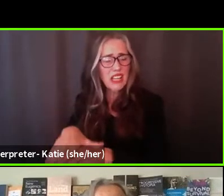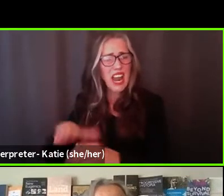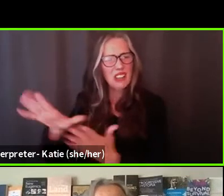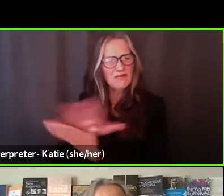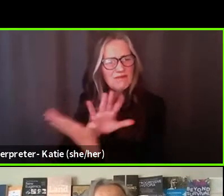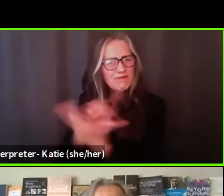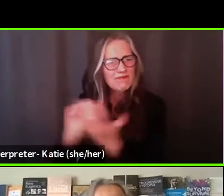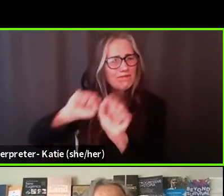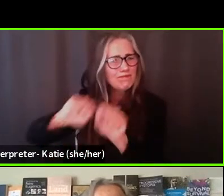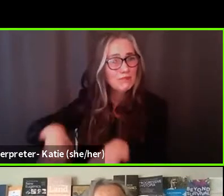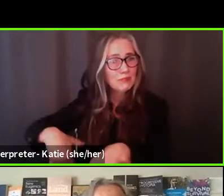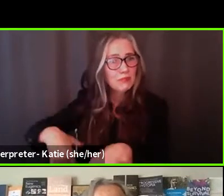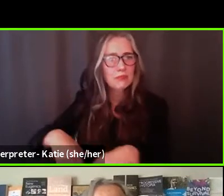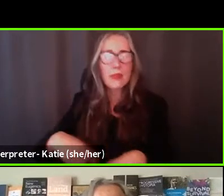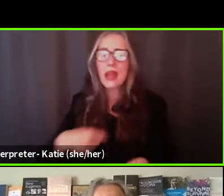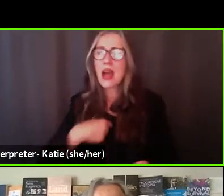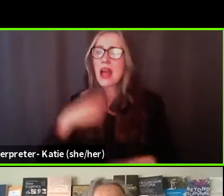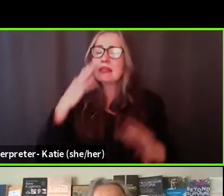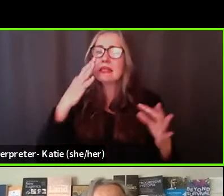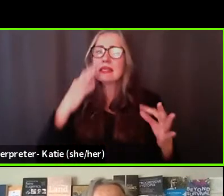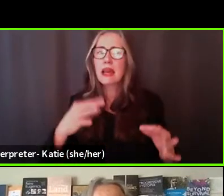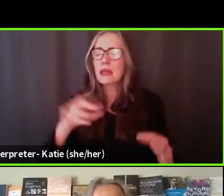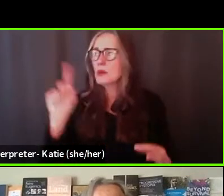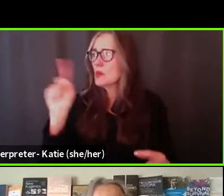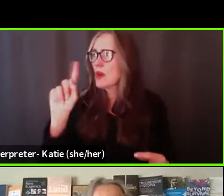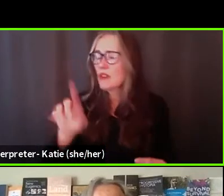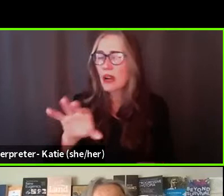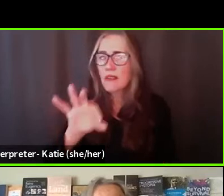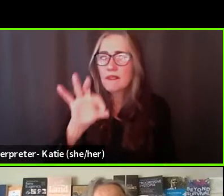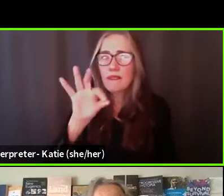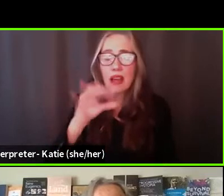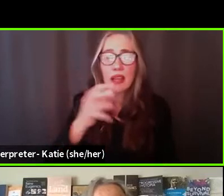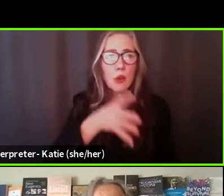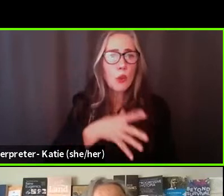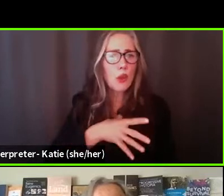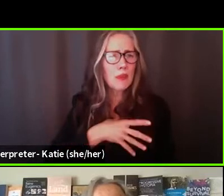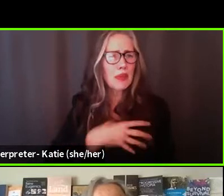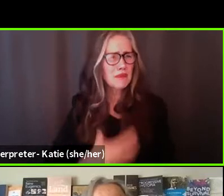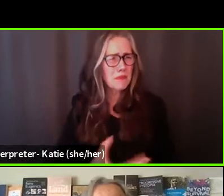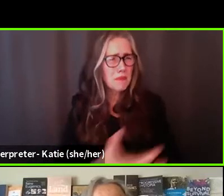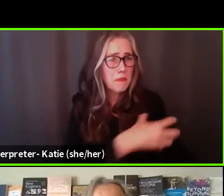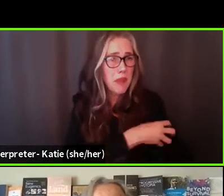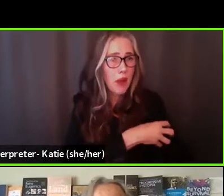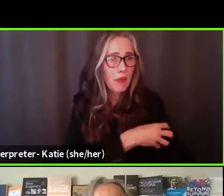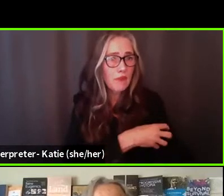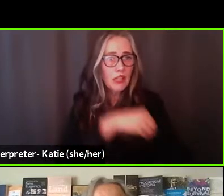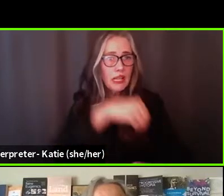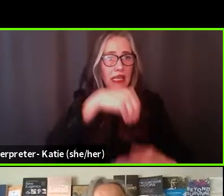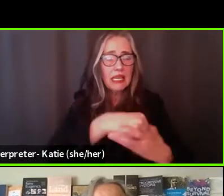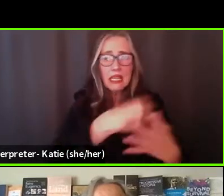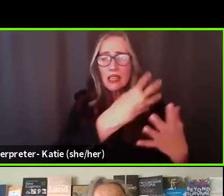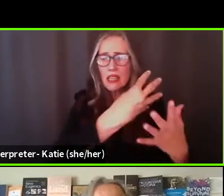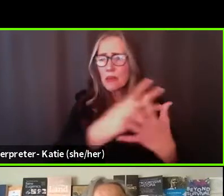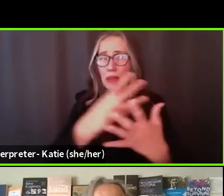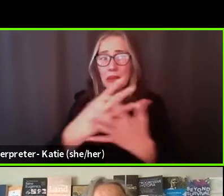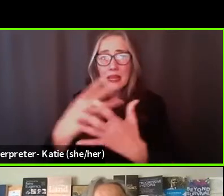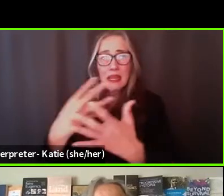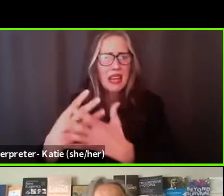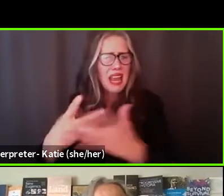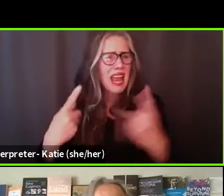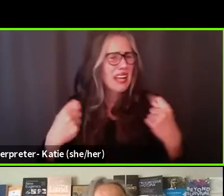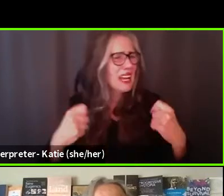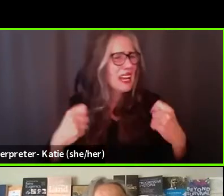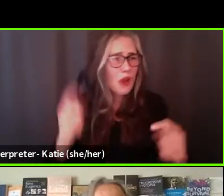women in women's prisons wherever they were and i was having a really hard time cracking into the latinx community in